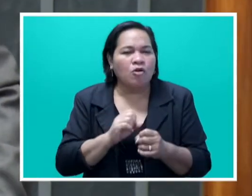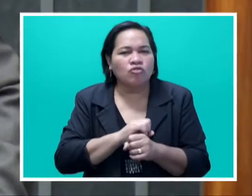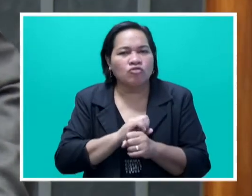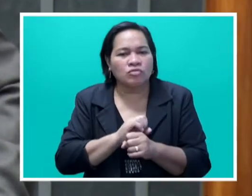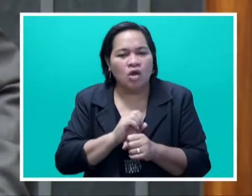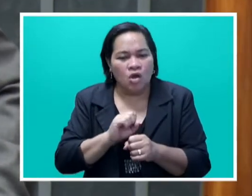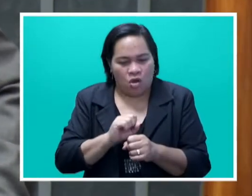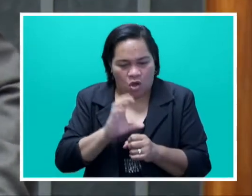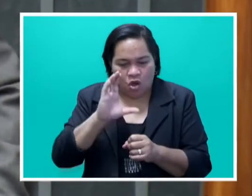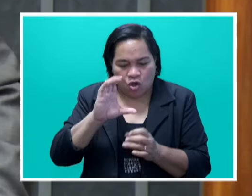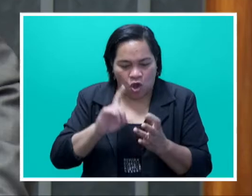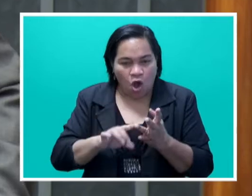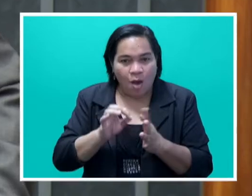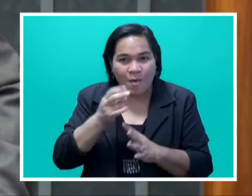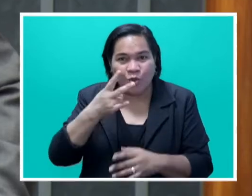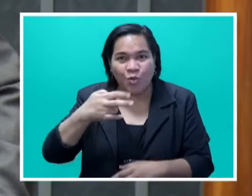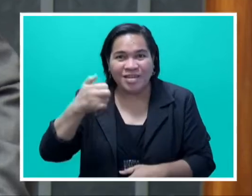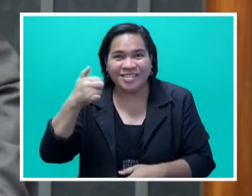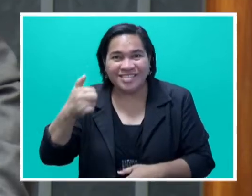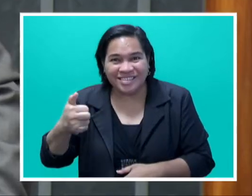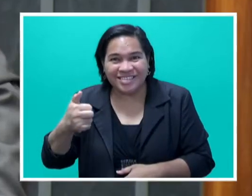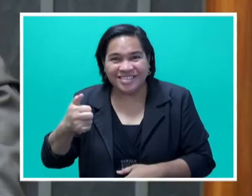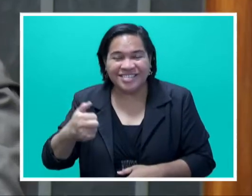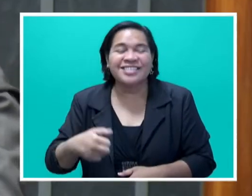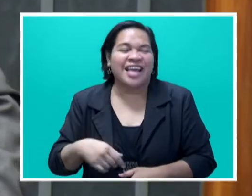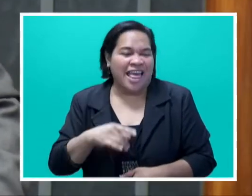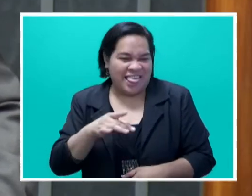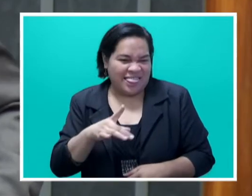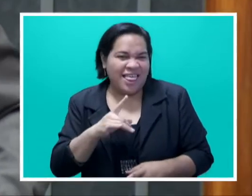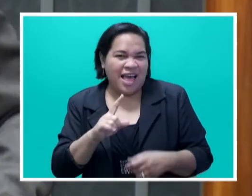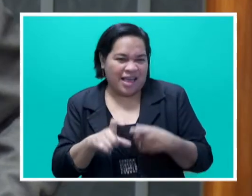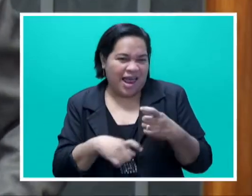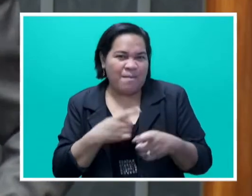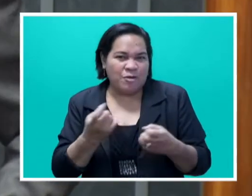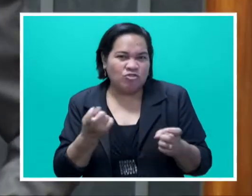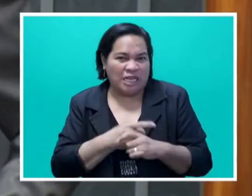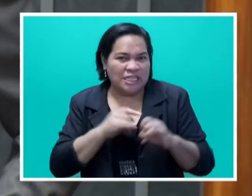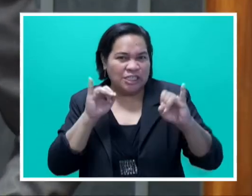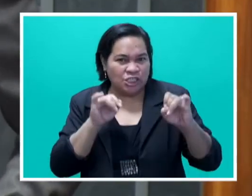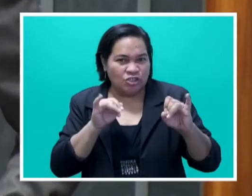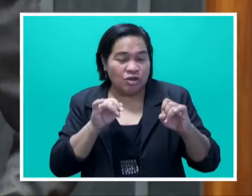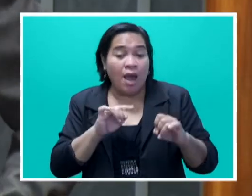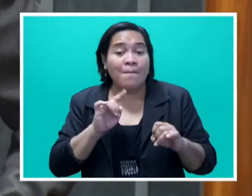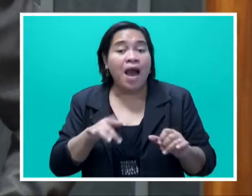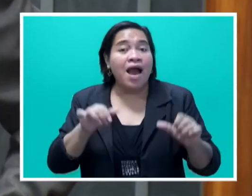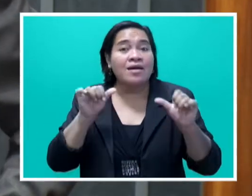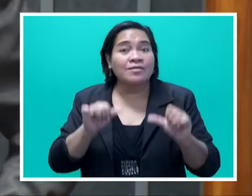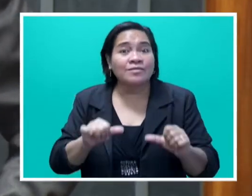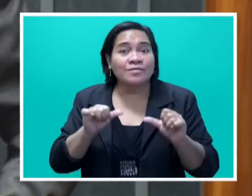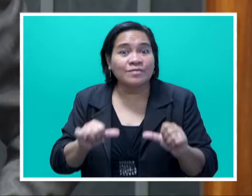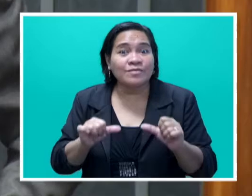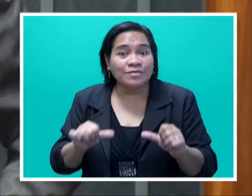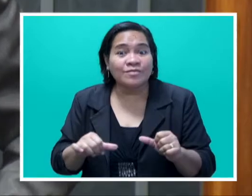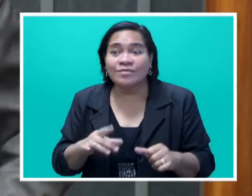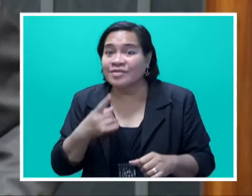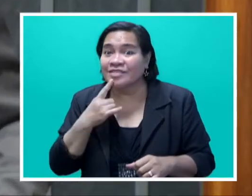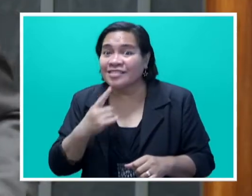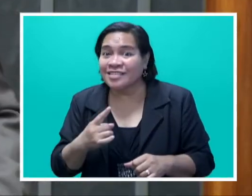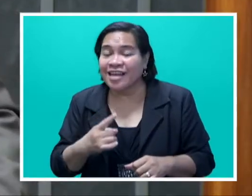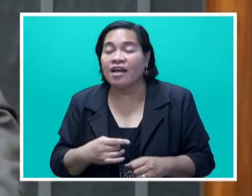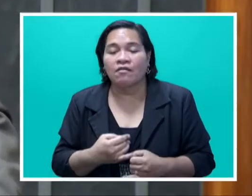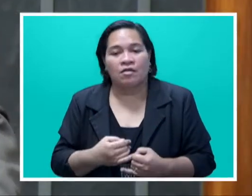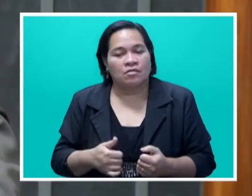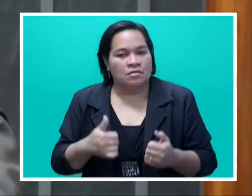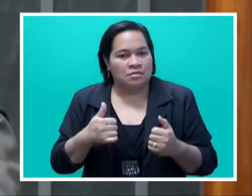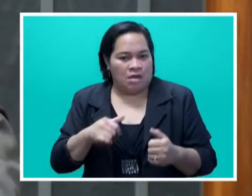change. His Excellency the President, Mr. Speaker, has made a very moving statement on how